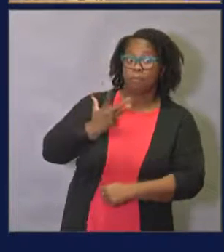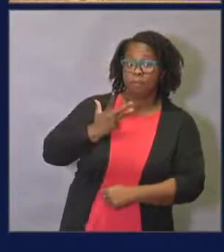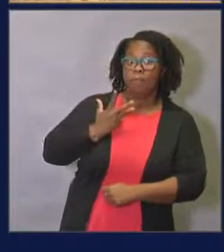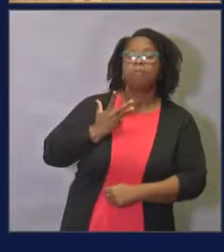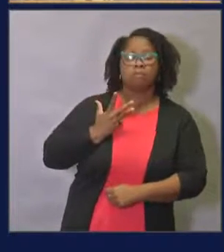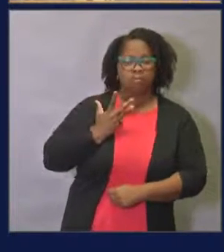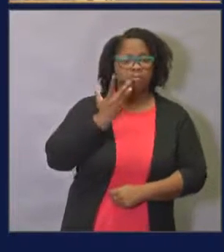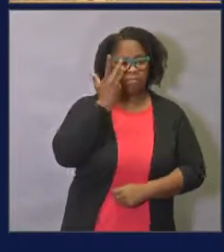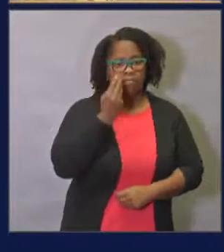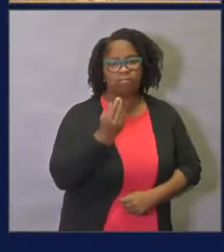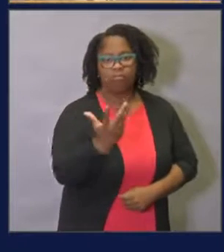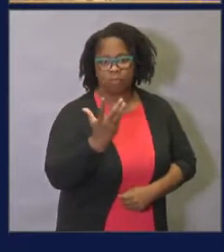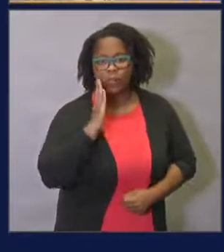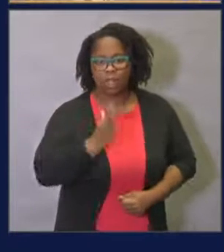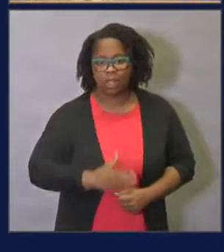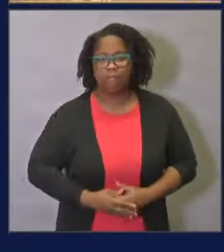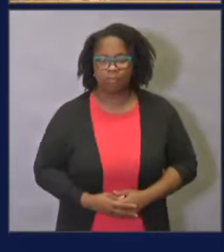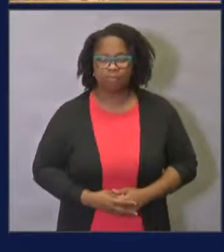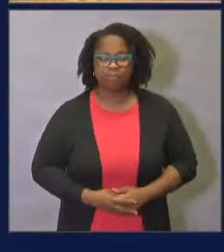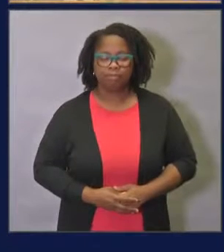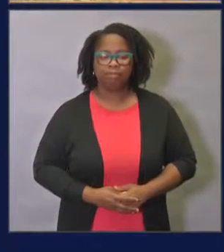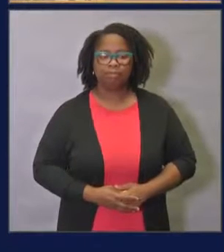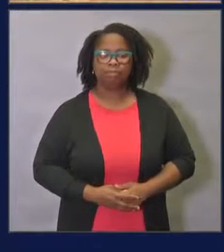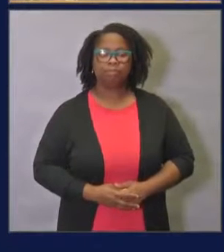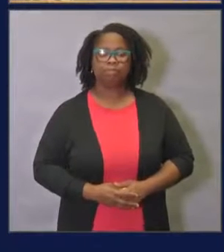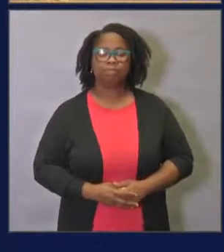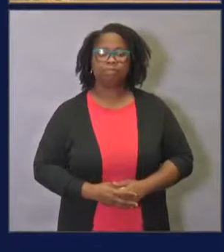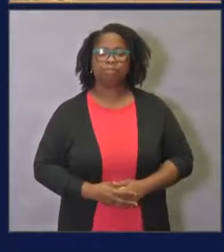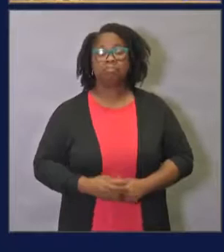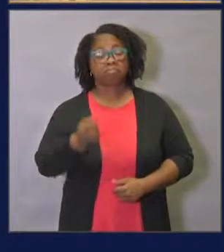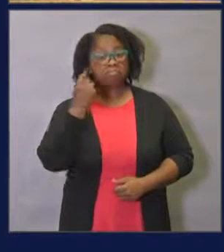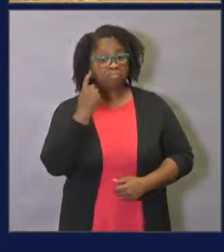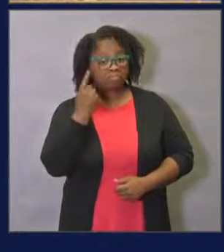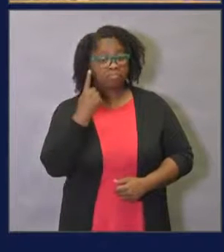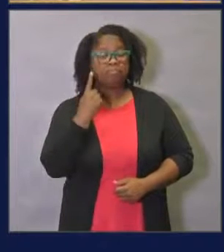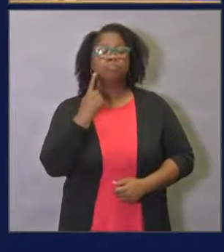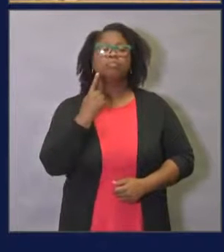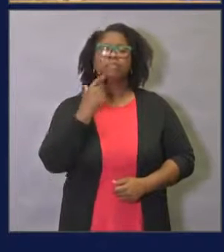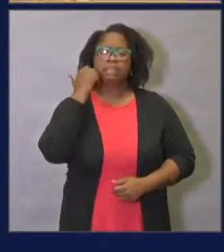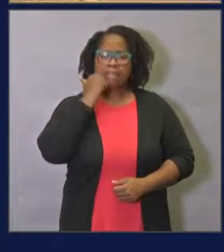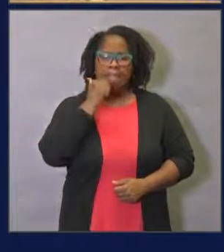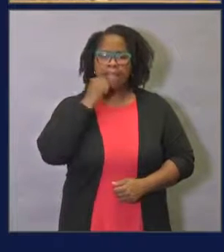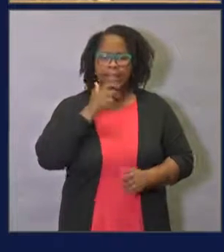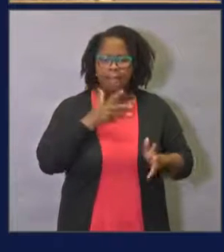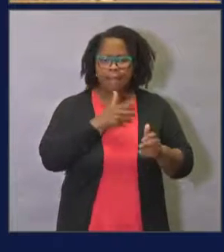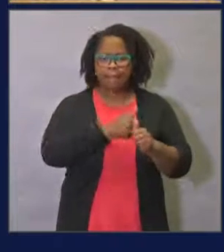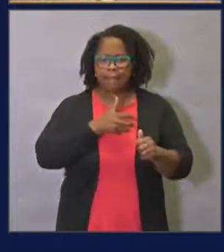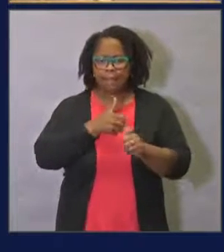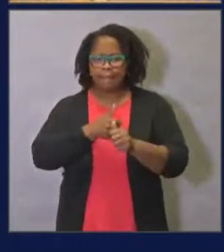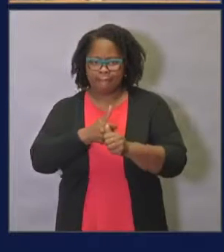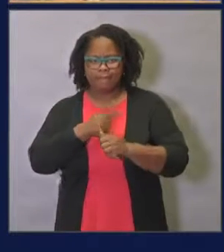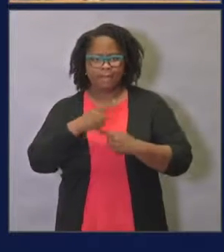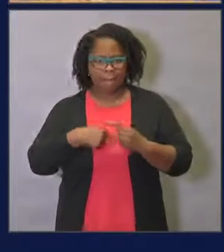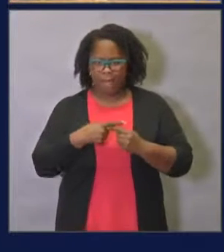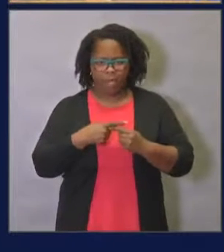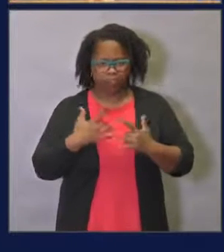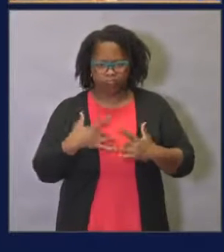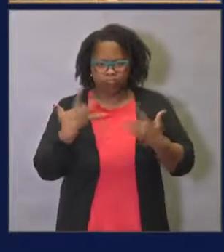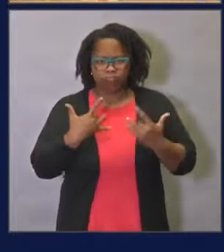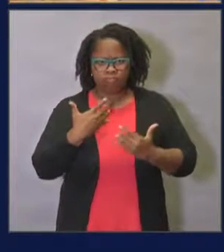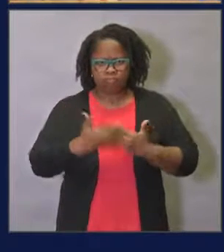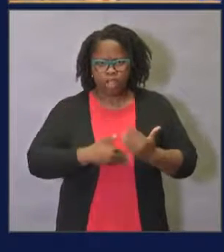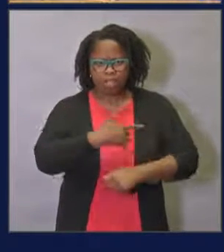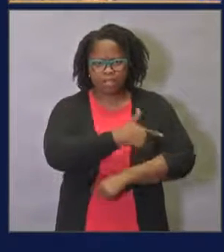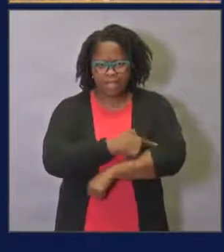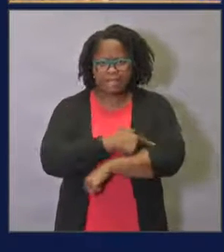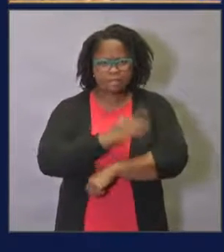it on to all of you. We will continue to give you daily updates on our vaccination progress, and I want to